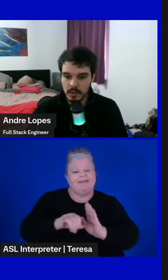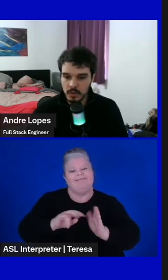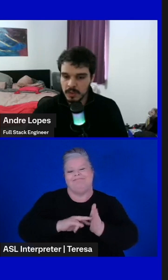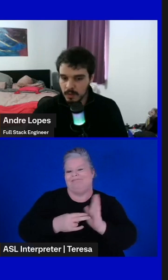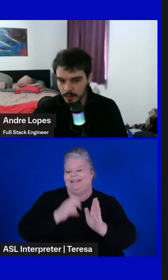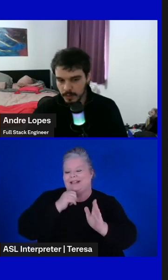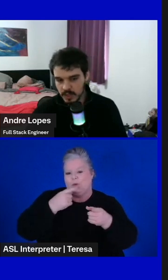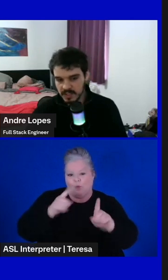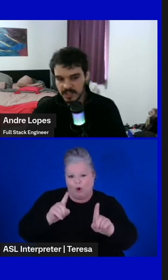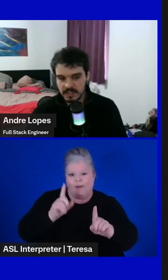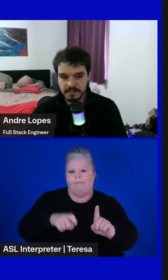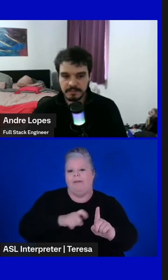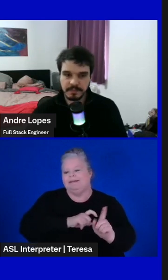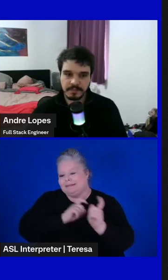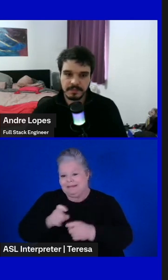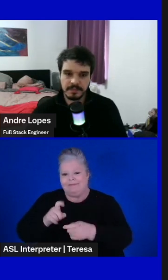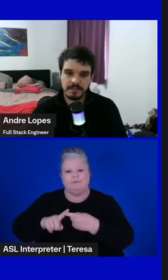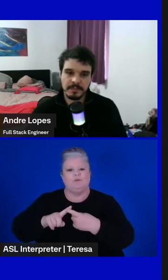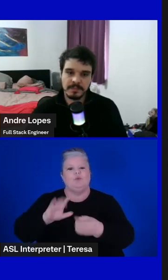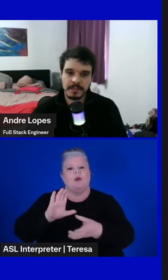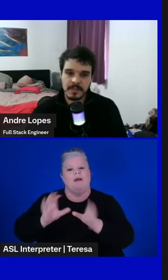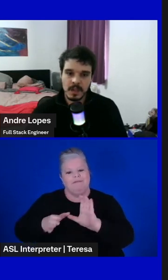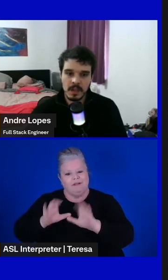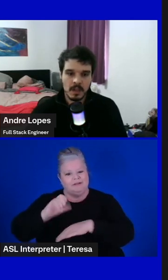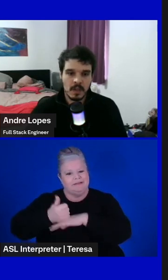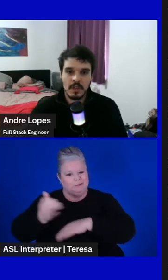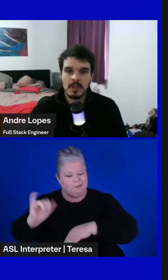need to give also to the configuration set.